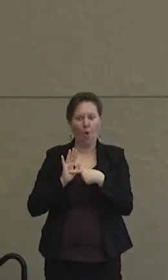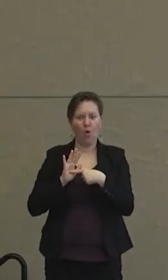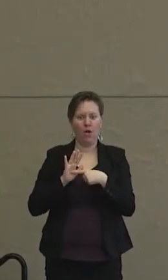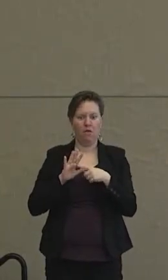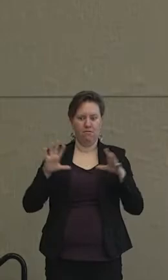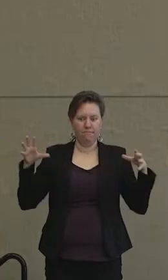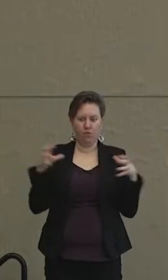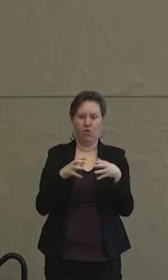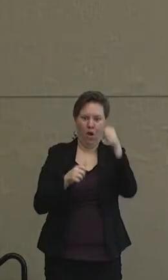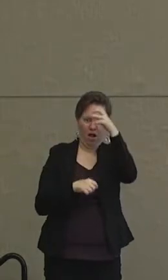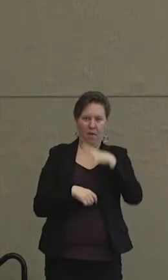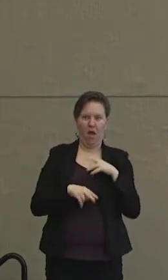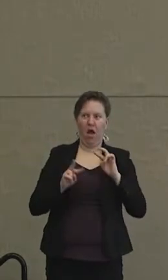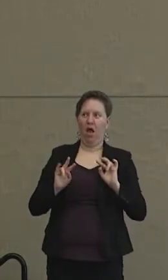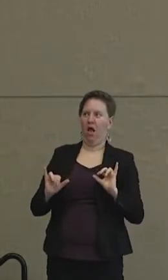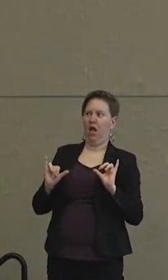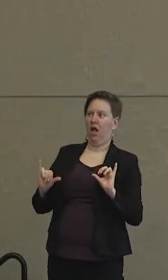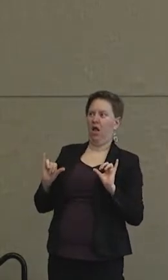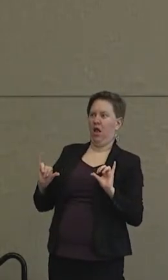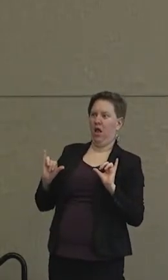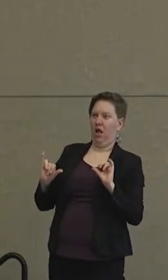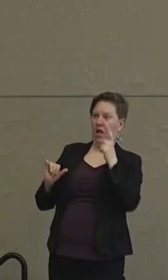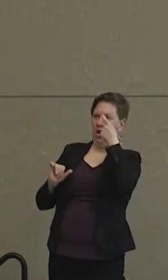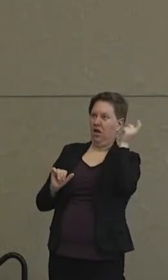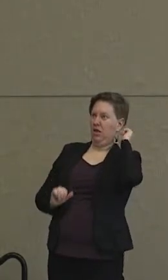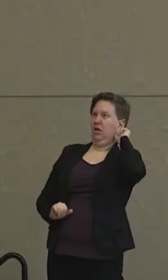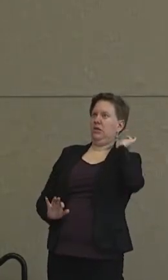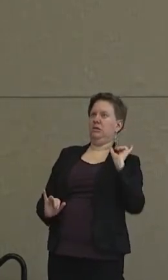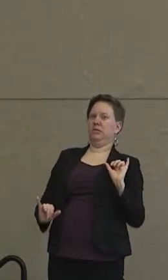men that you are going to get called